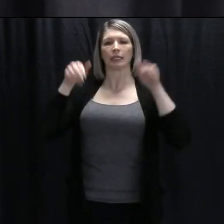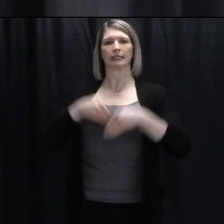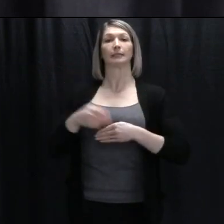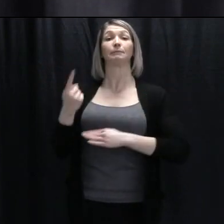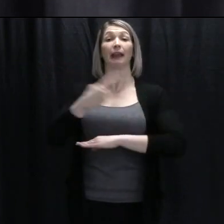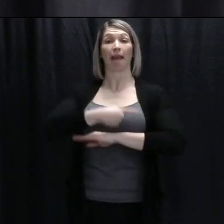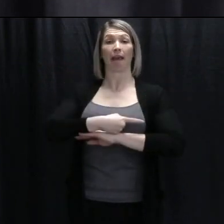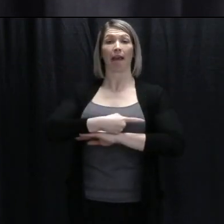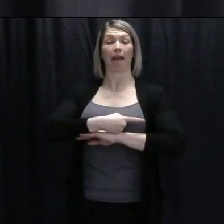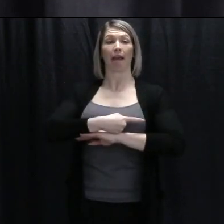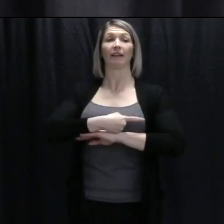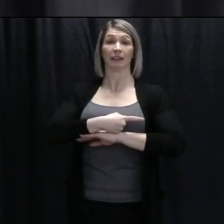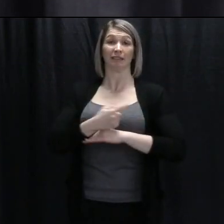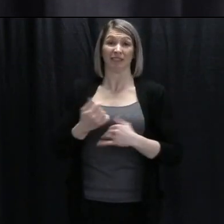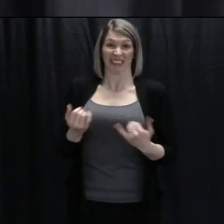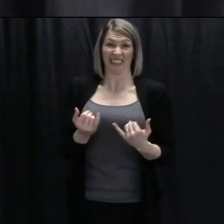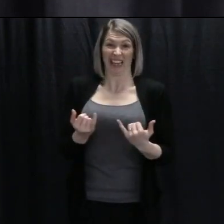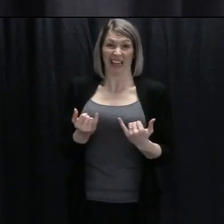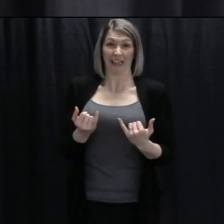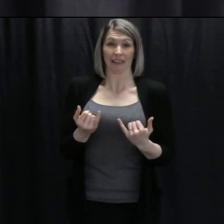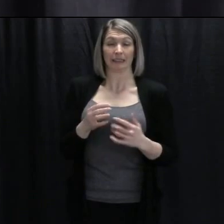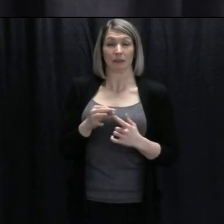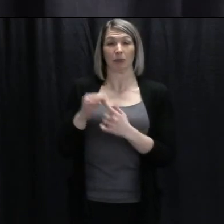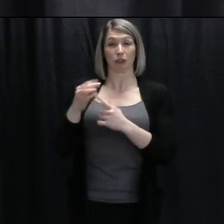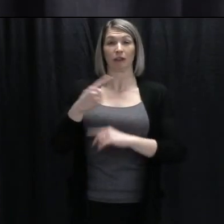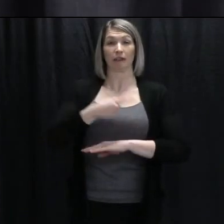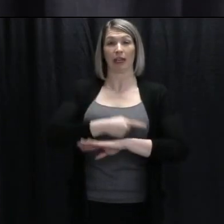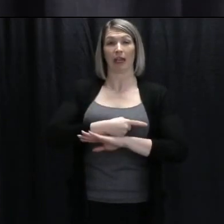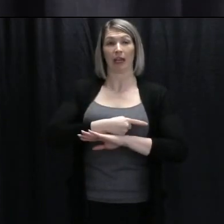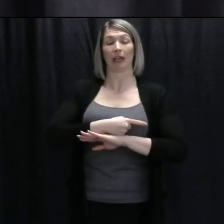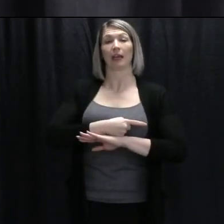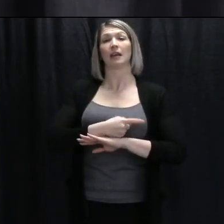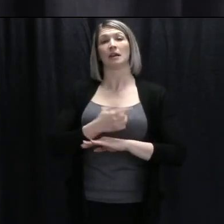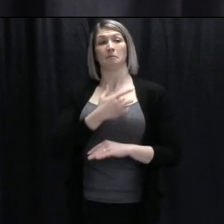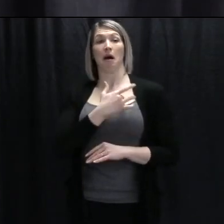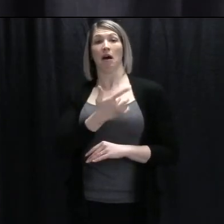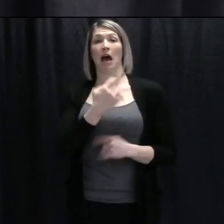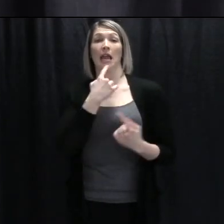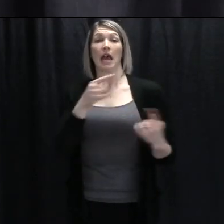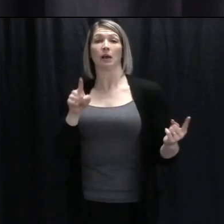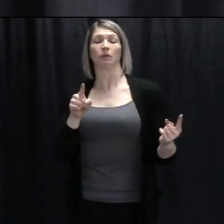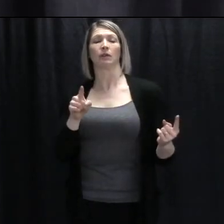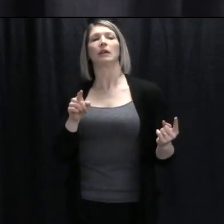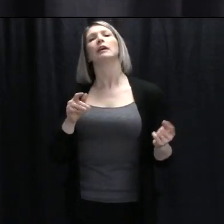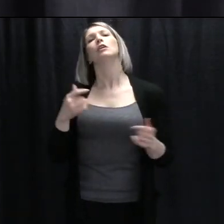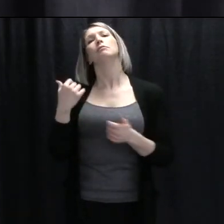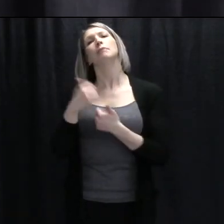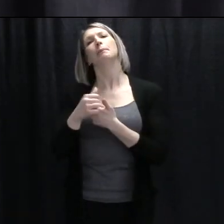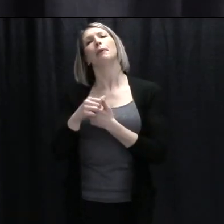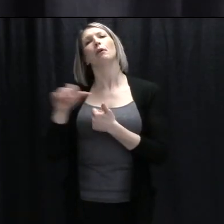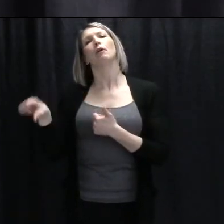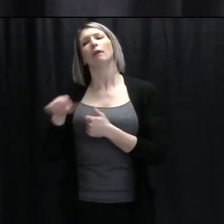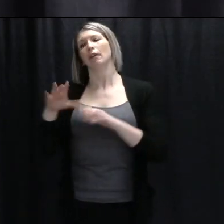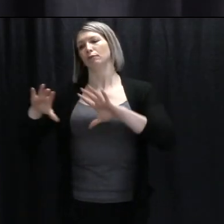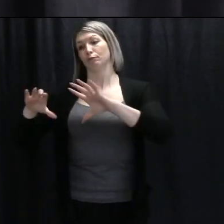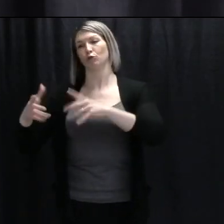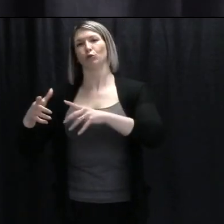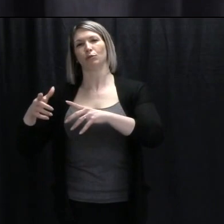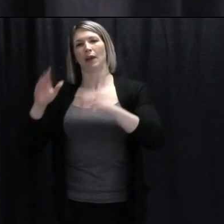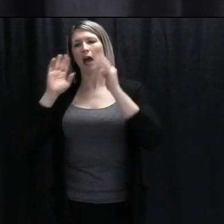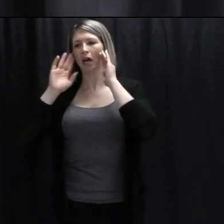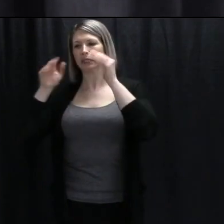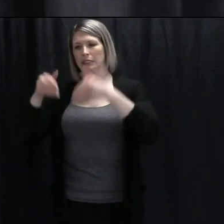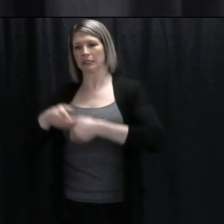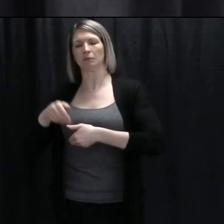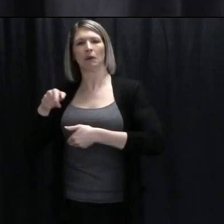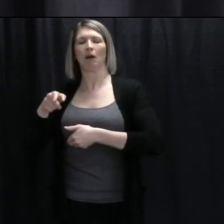challenges with things that you and I might take for granted. And for them, for a lot of them, routine has been really a key part of